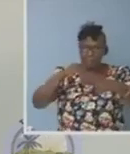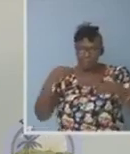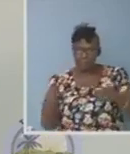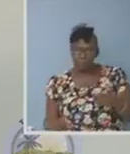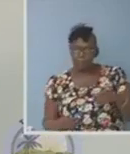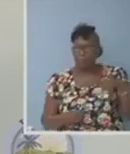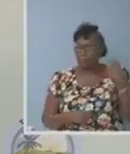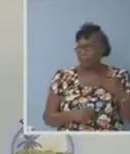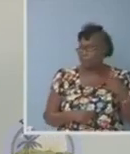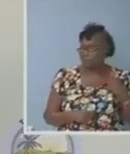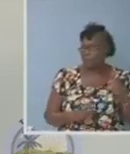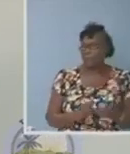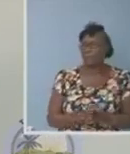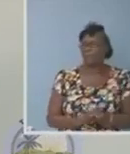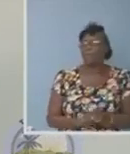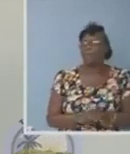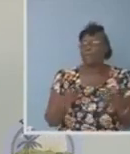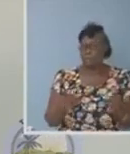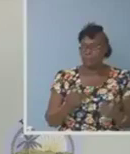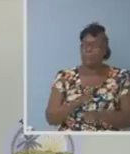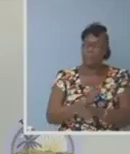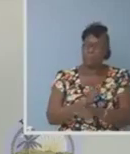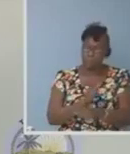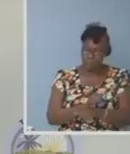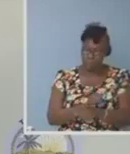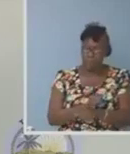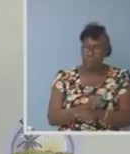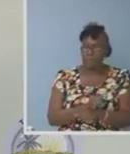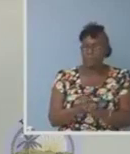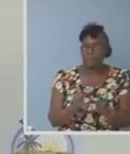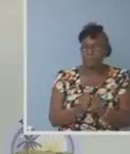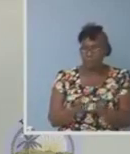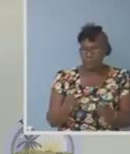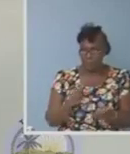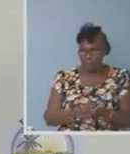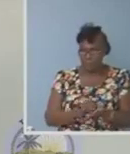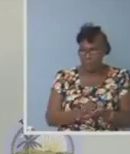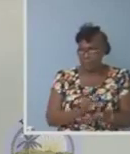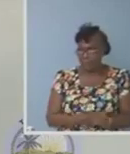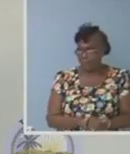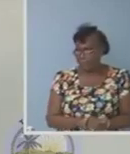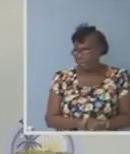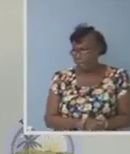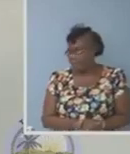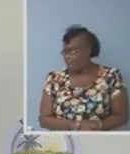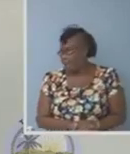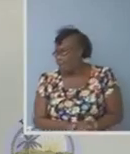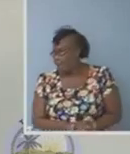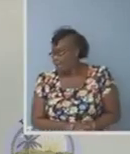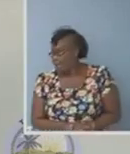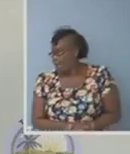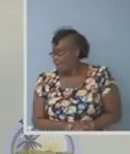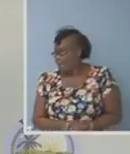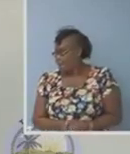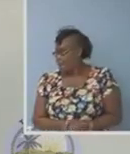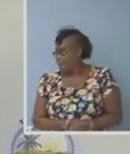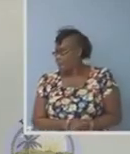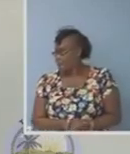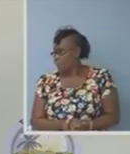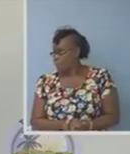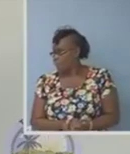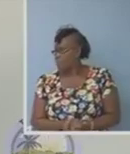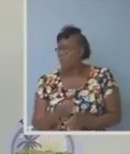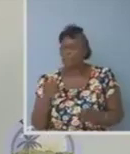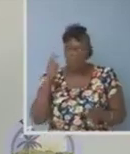be working very closely for our airline partners. The other issue is that we would have to focus